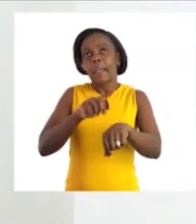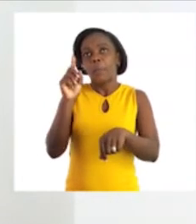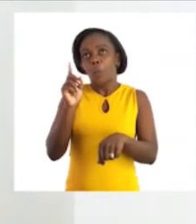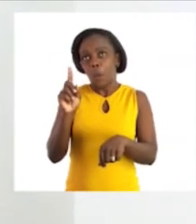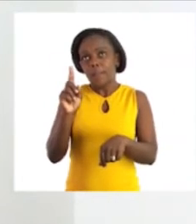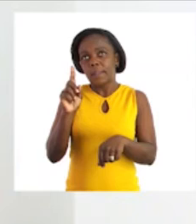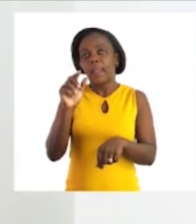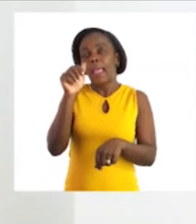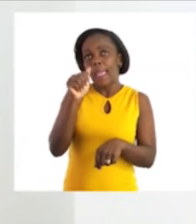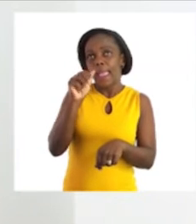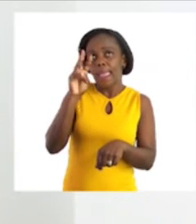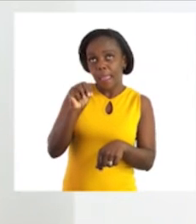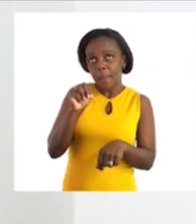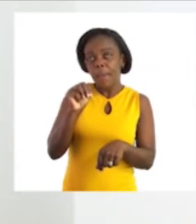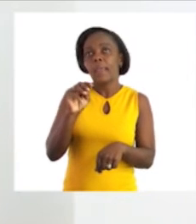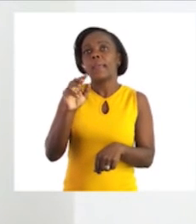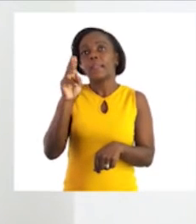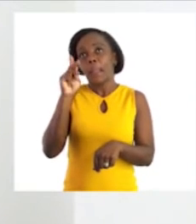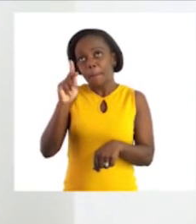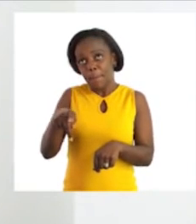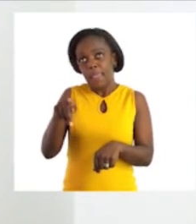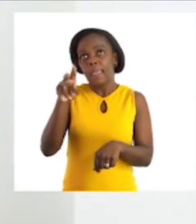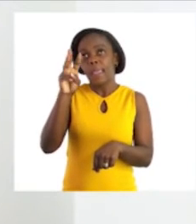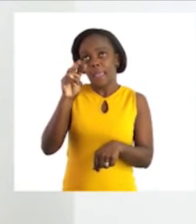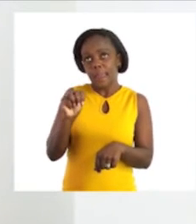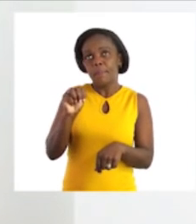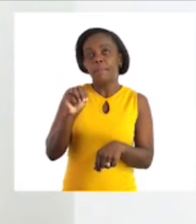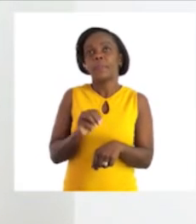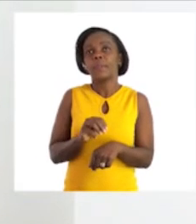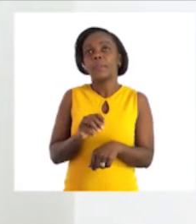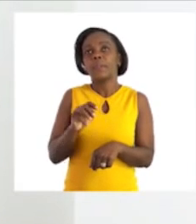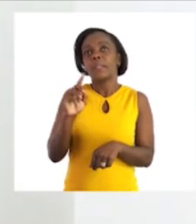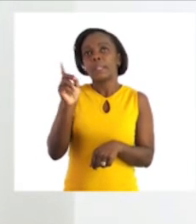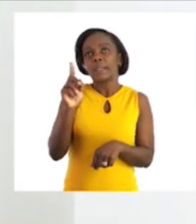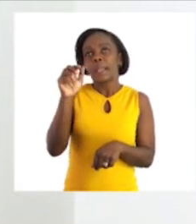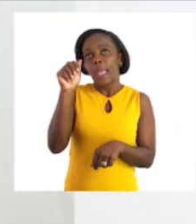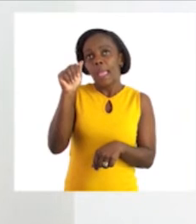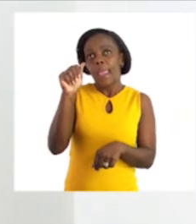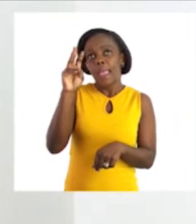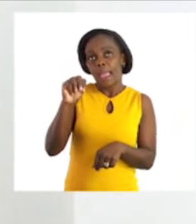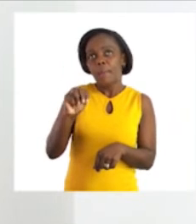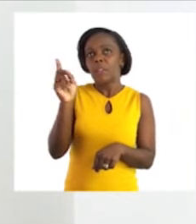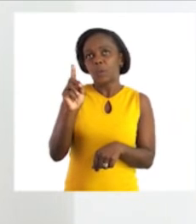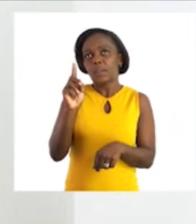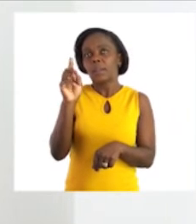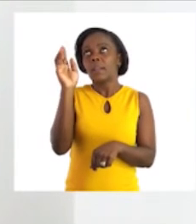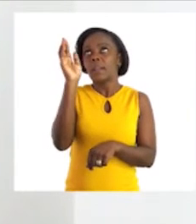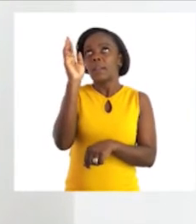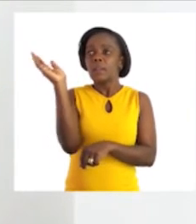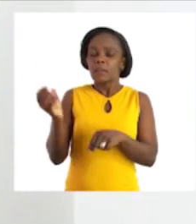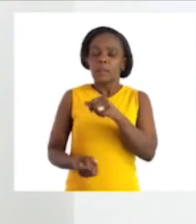and PM. What is AM? AM is when it is in the morning up to 12,